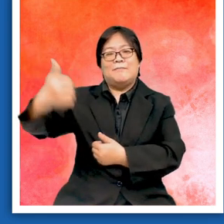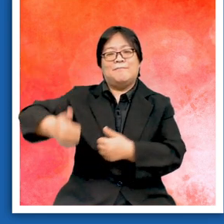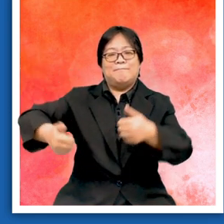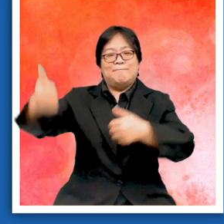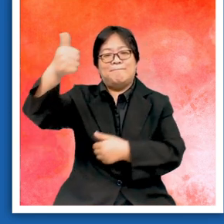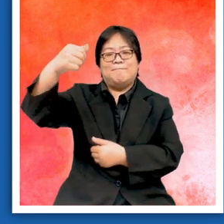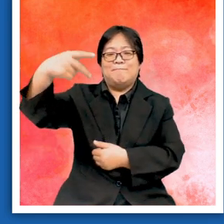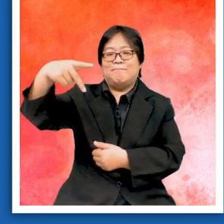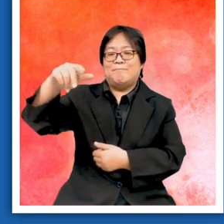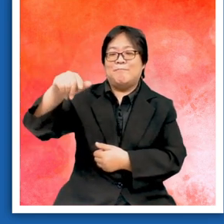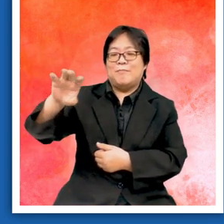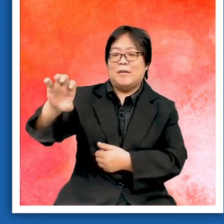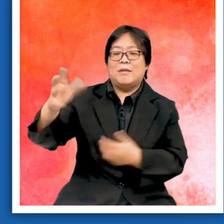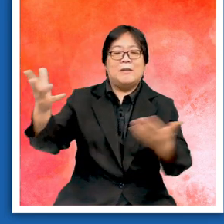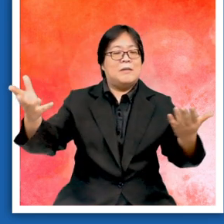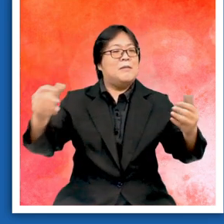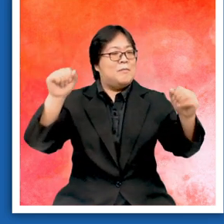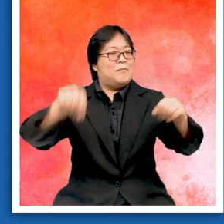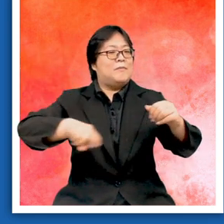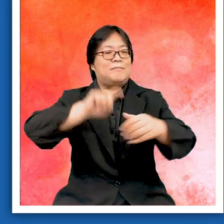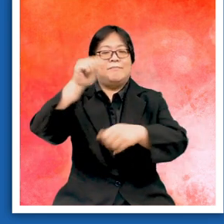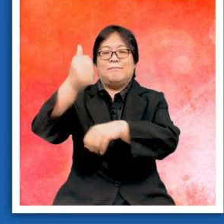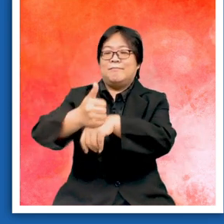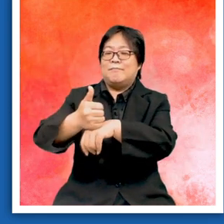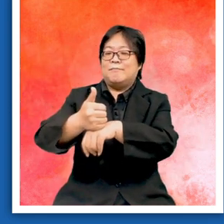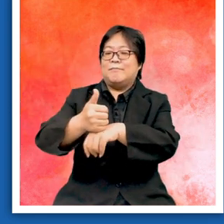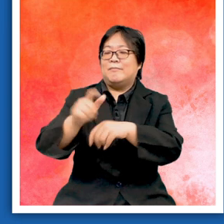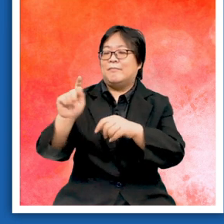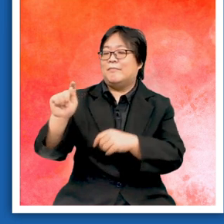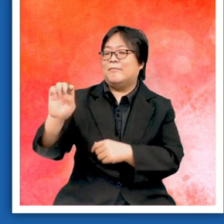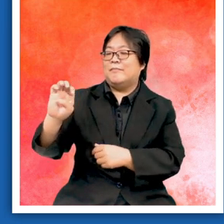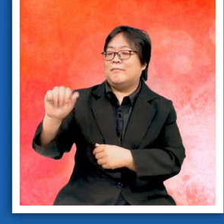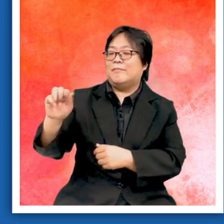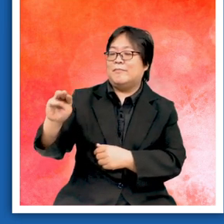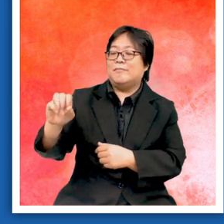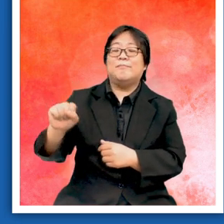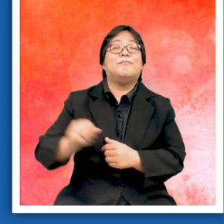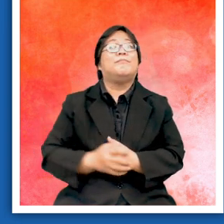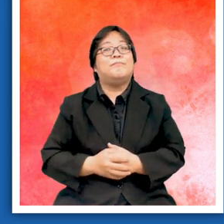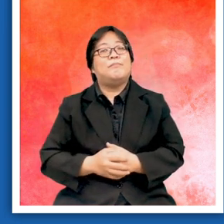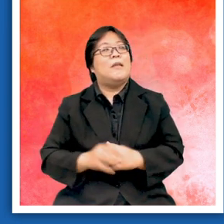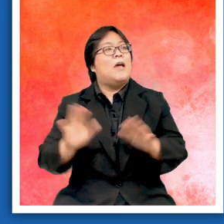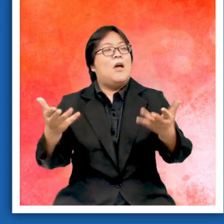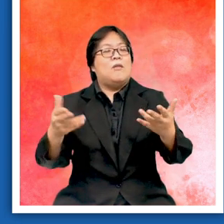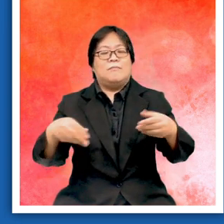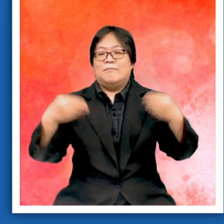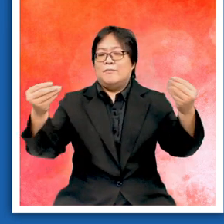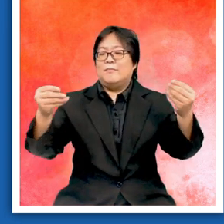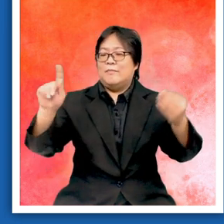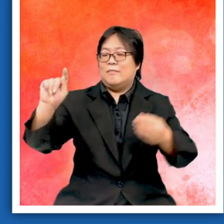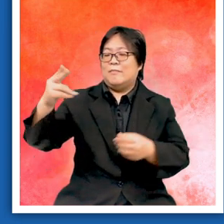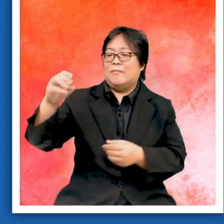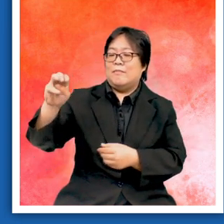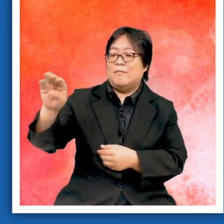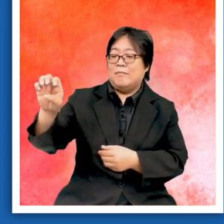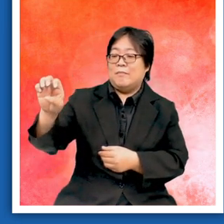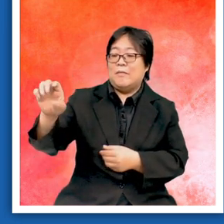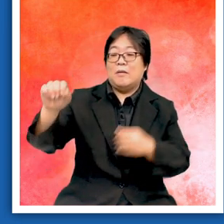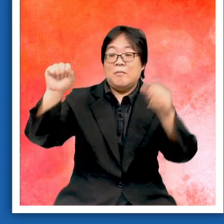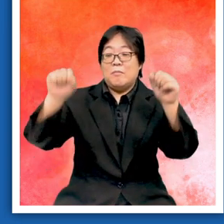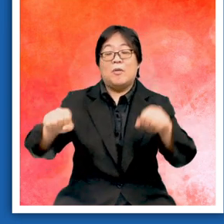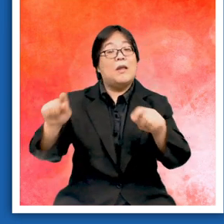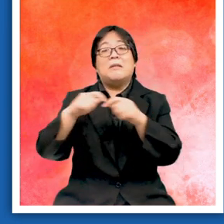and let's create a team. So to create a team, you can